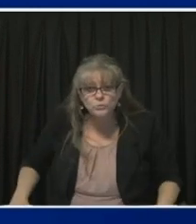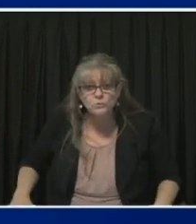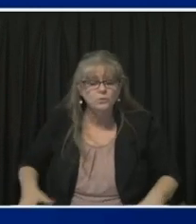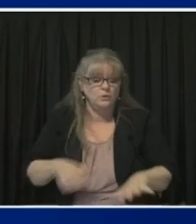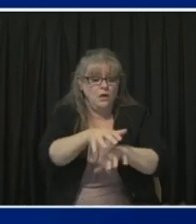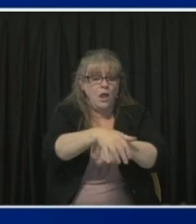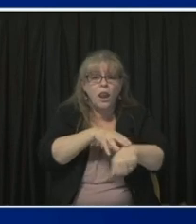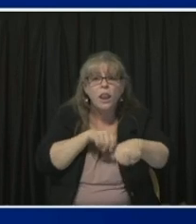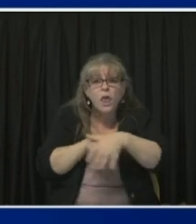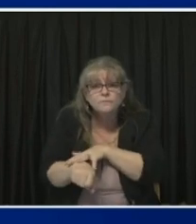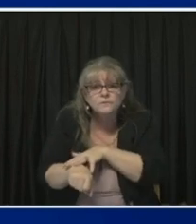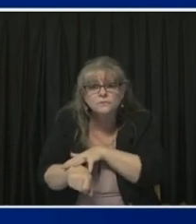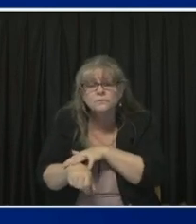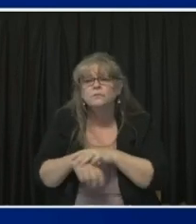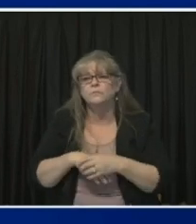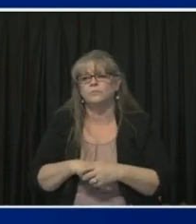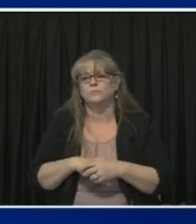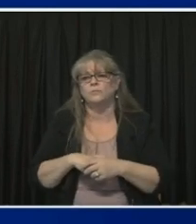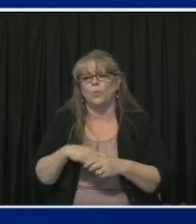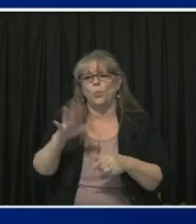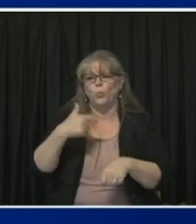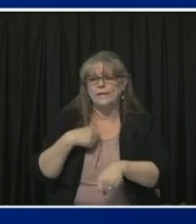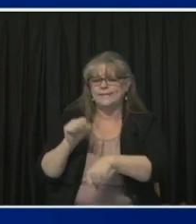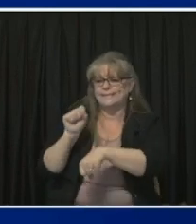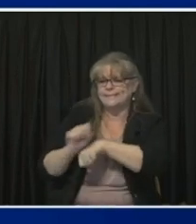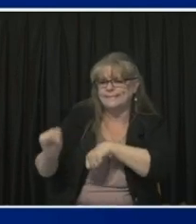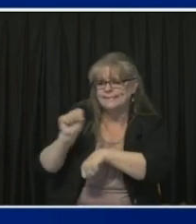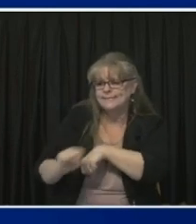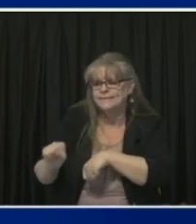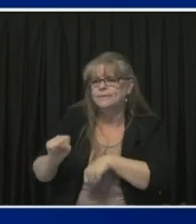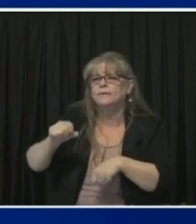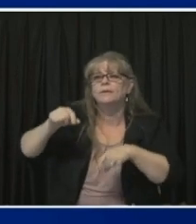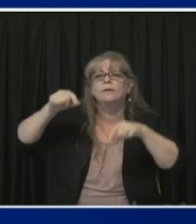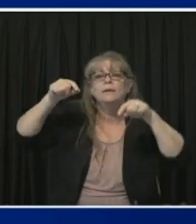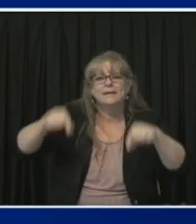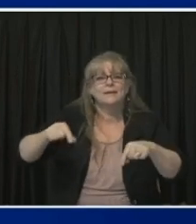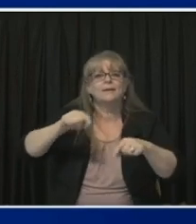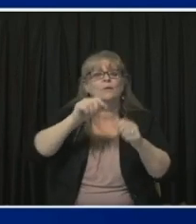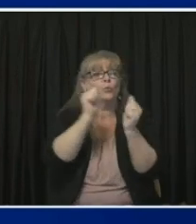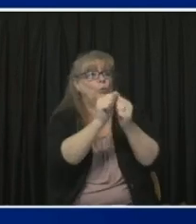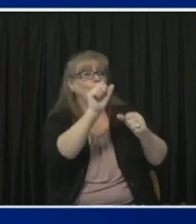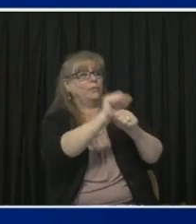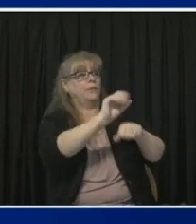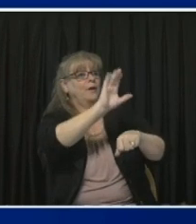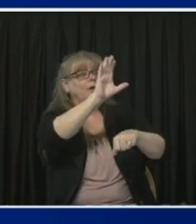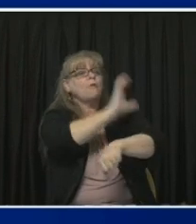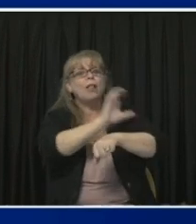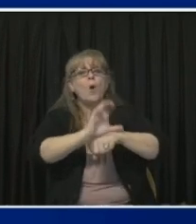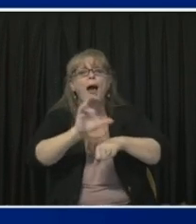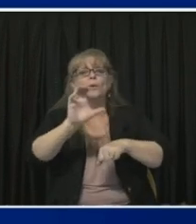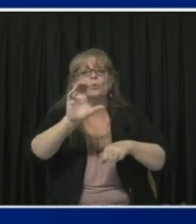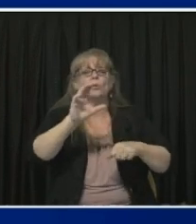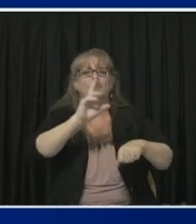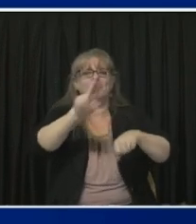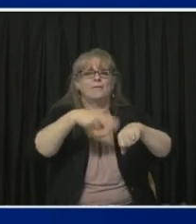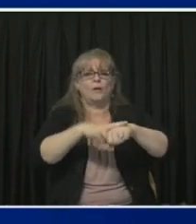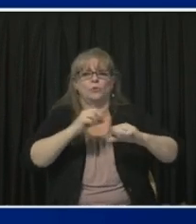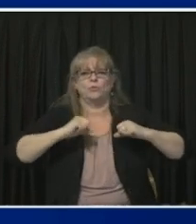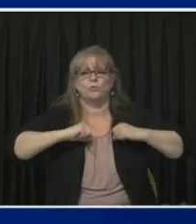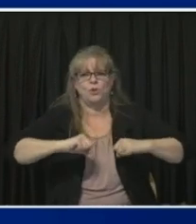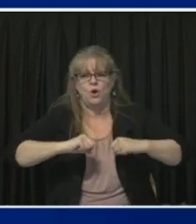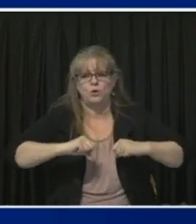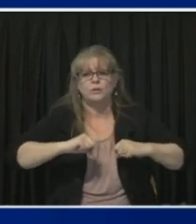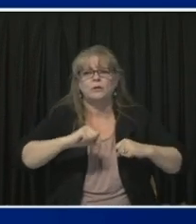effort. And we're working with Colorado National Guard and also with Colorado State University to do specialized targeted testing